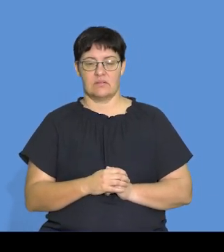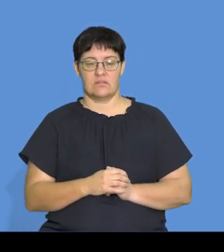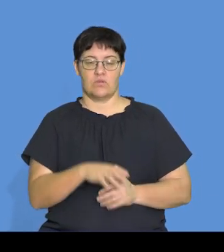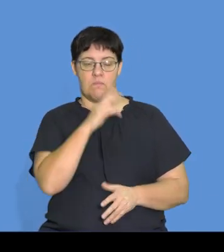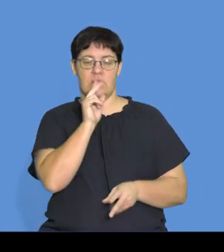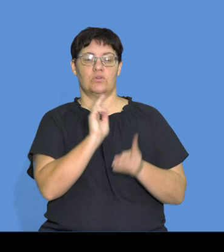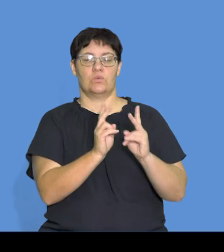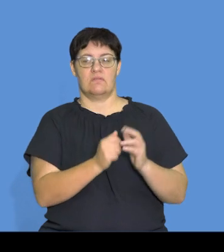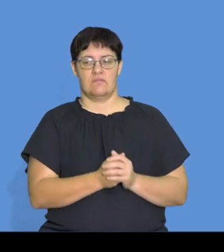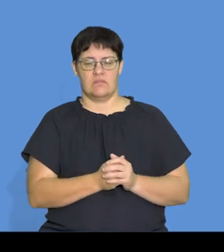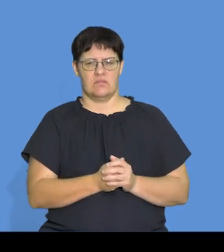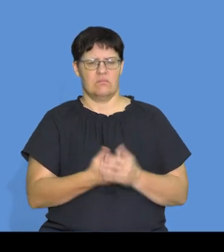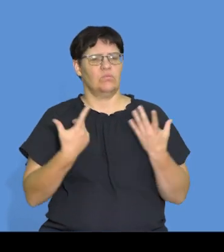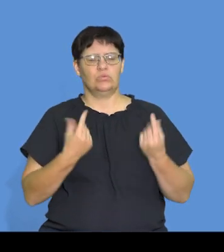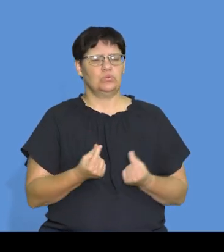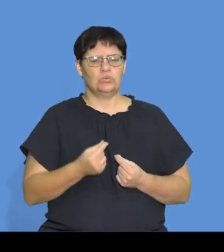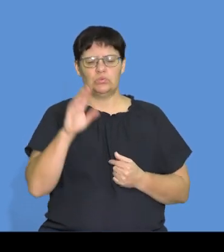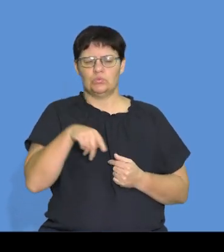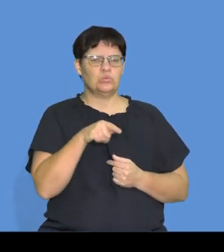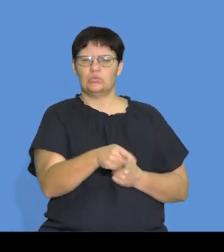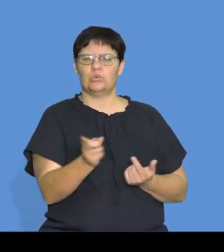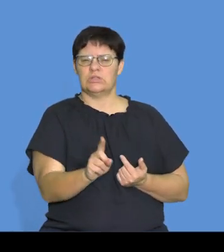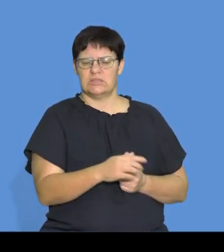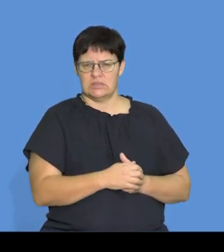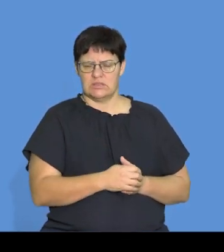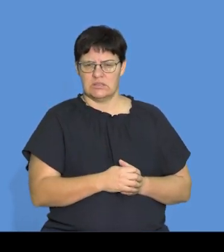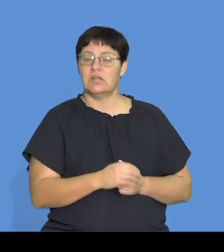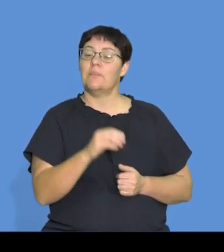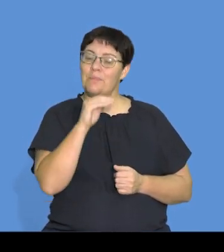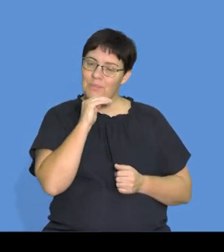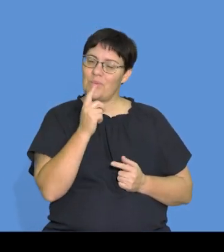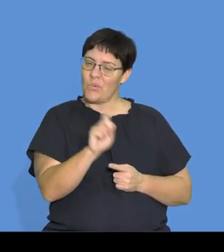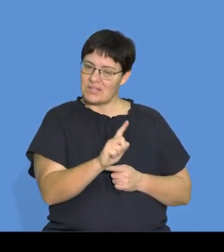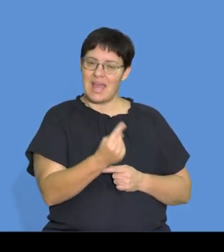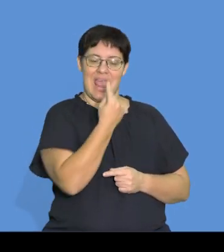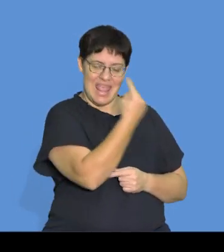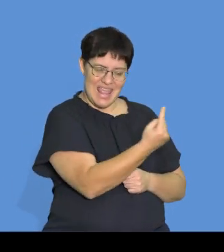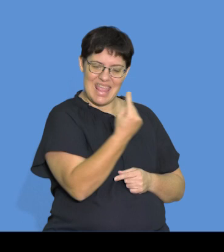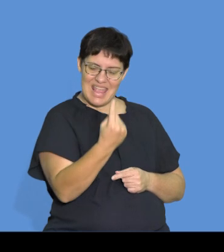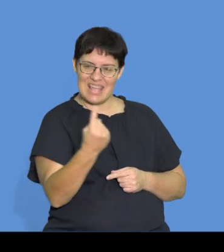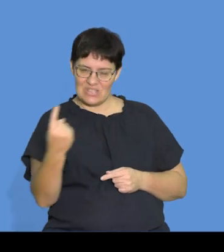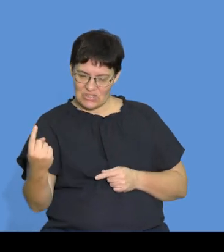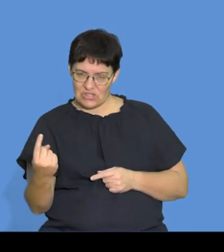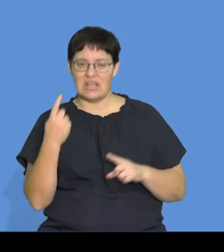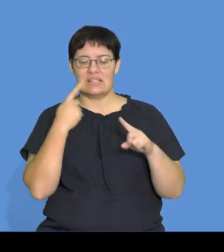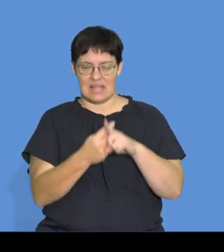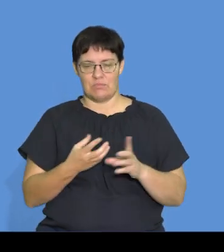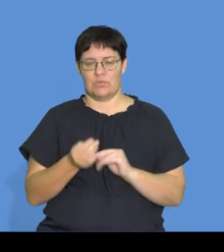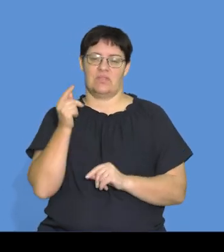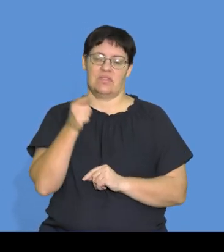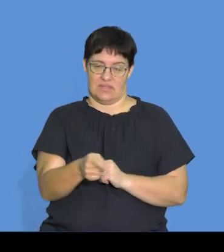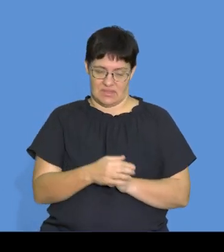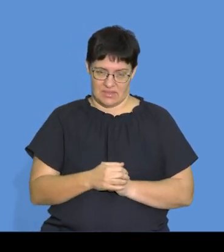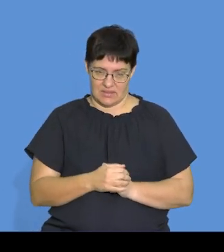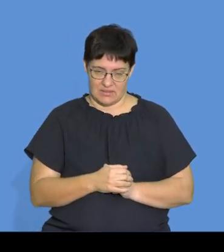12. What do you do with the lowest common denominator? You multiply each and every term by